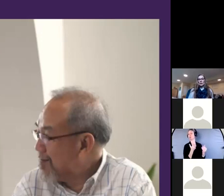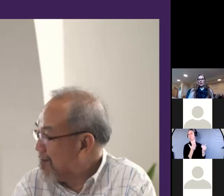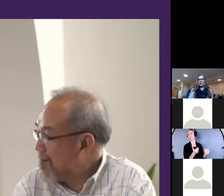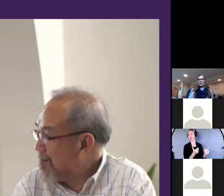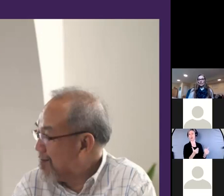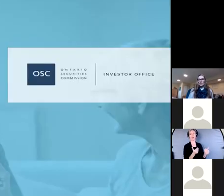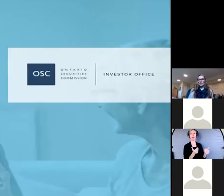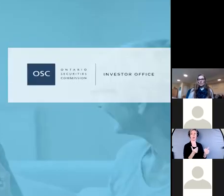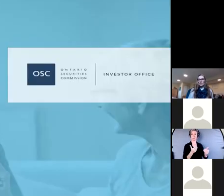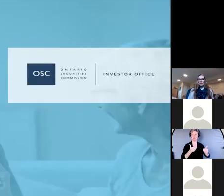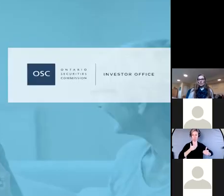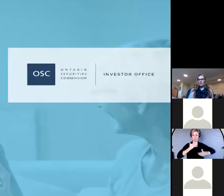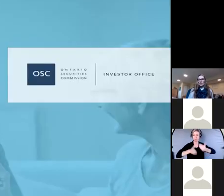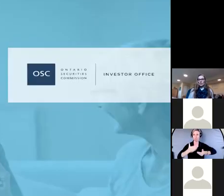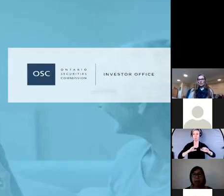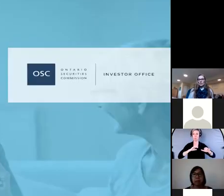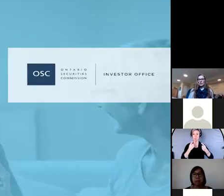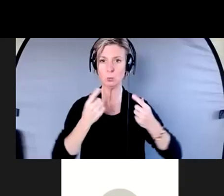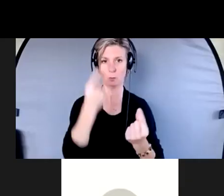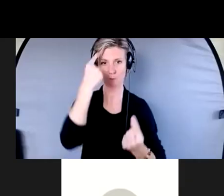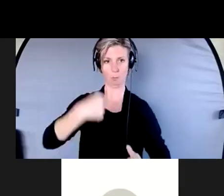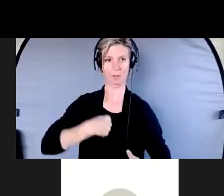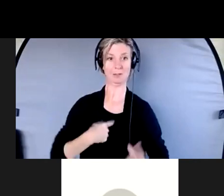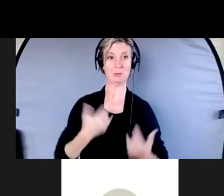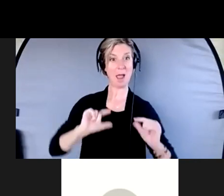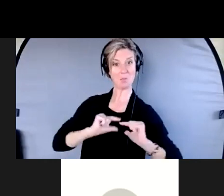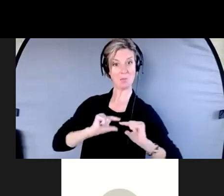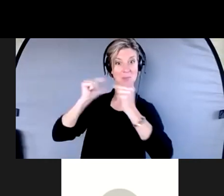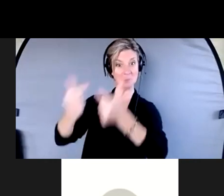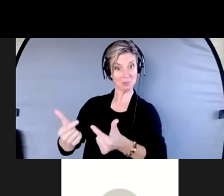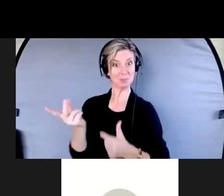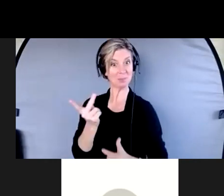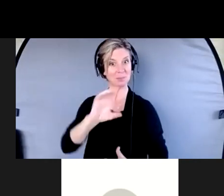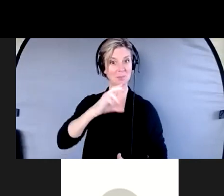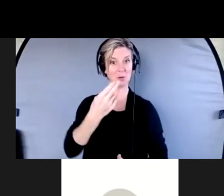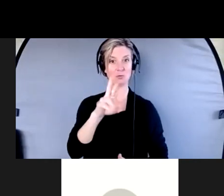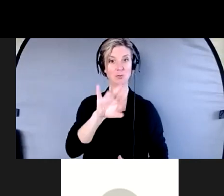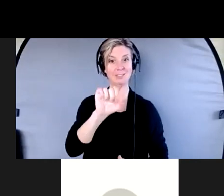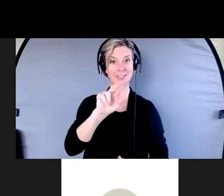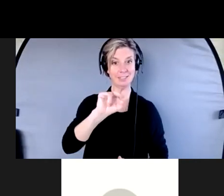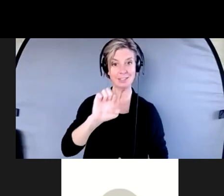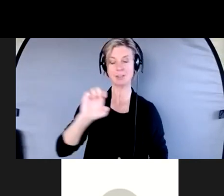Christine and Jennifer to continue the presentation.